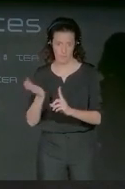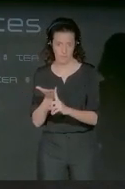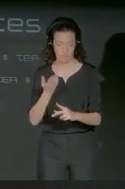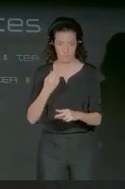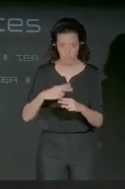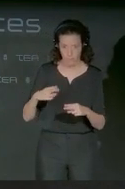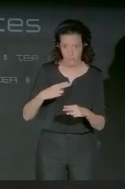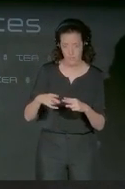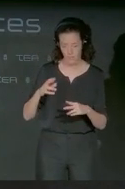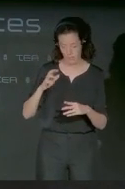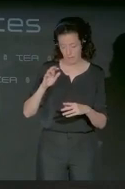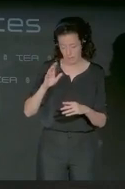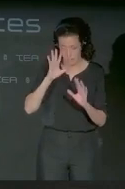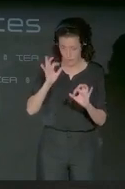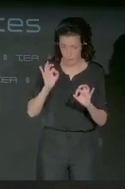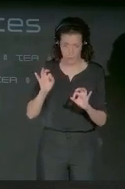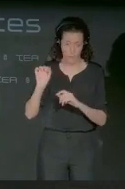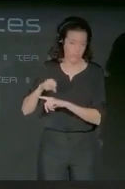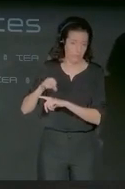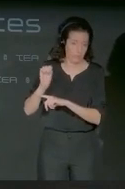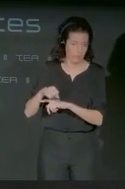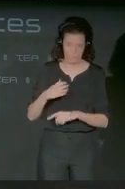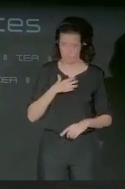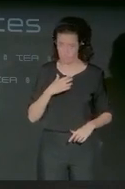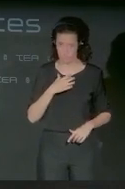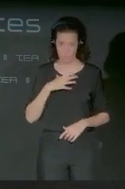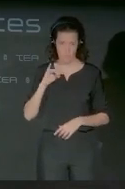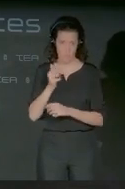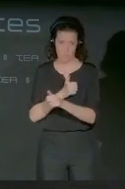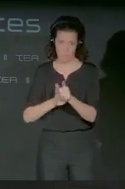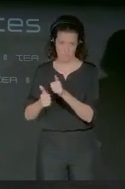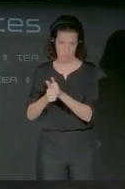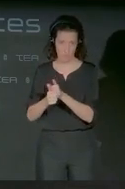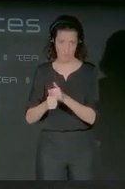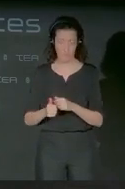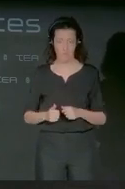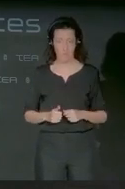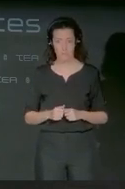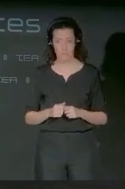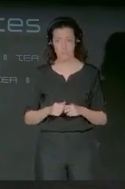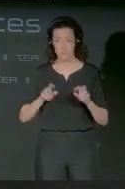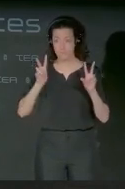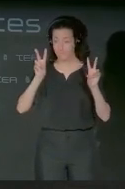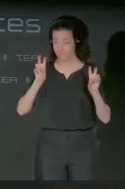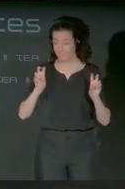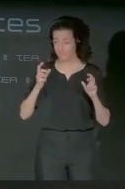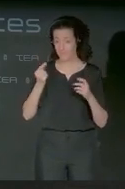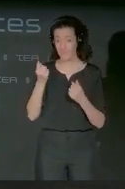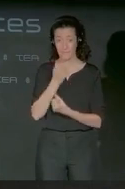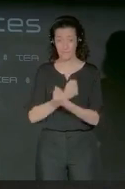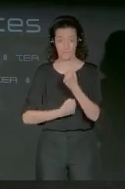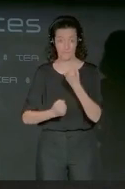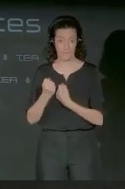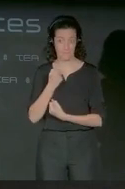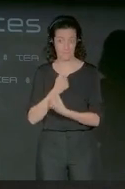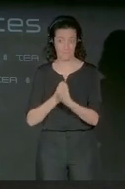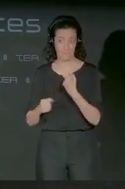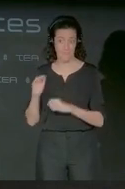priorities at European level. And in terms of funding, we do not have a magic wand to